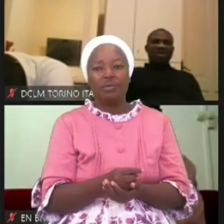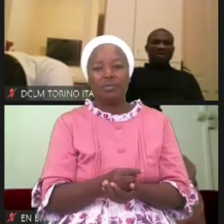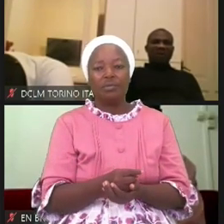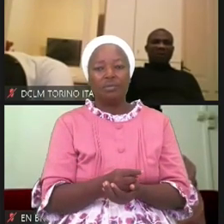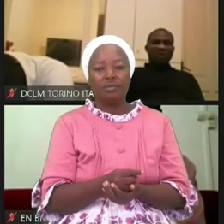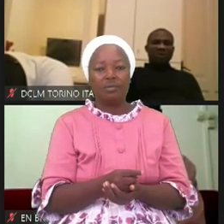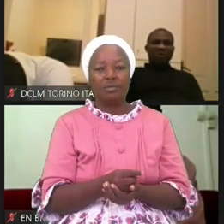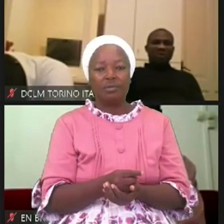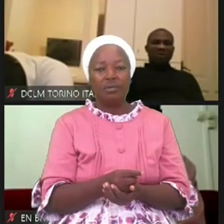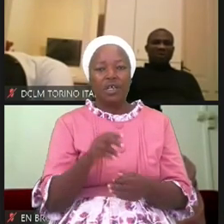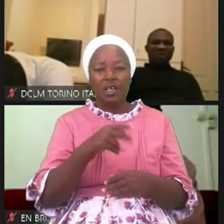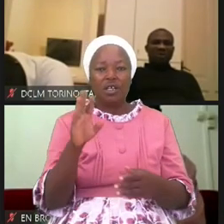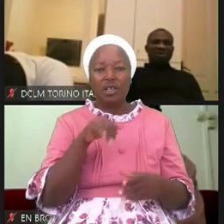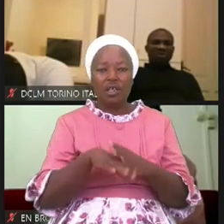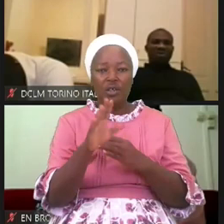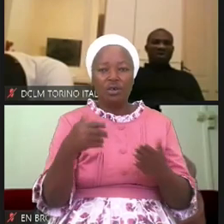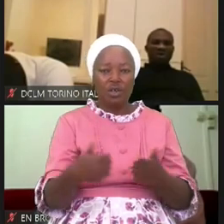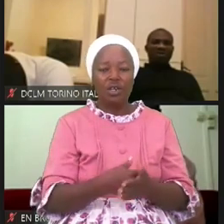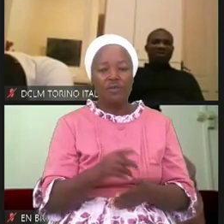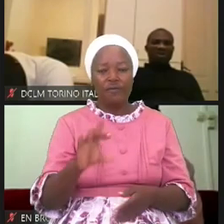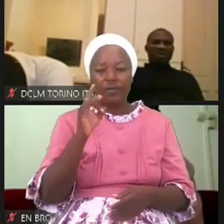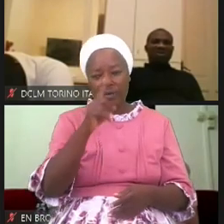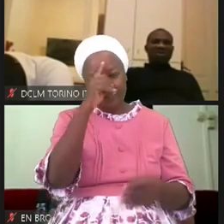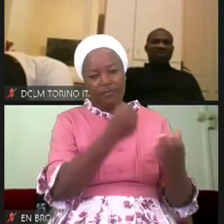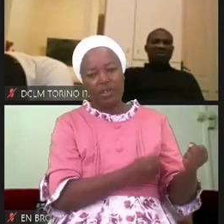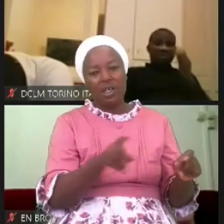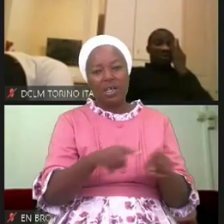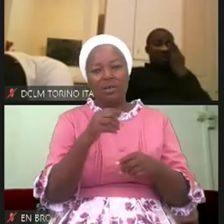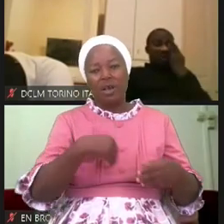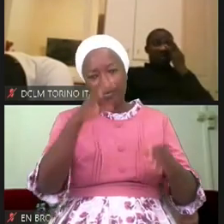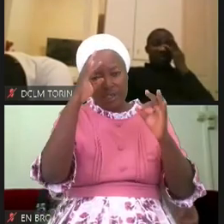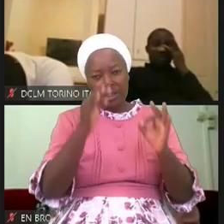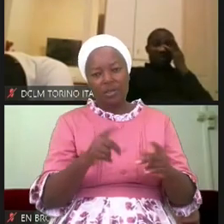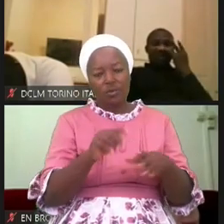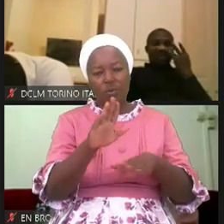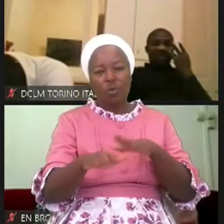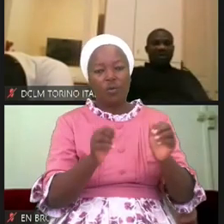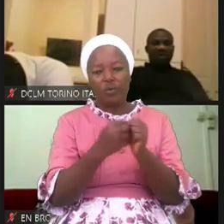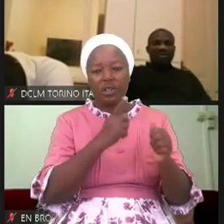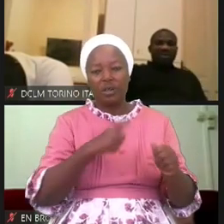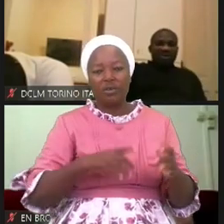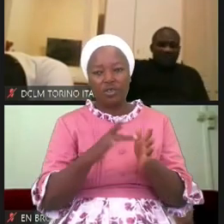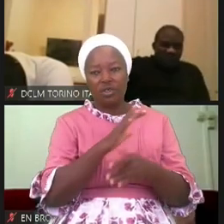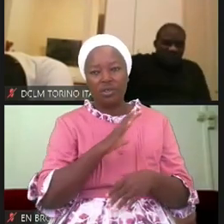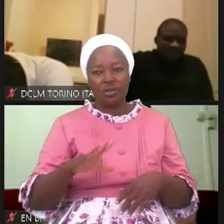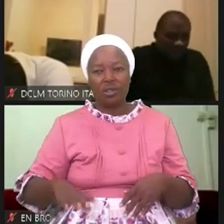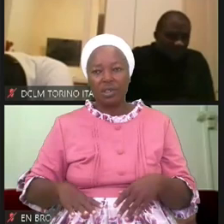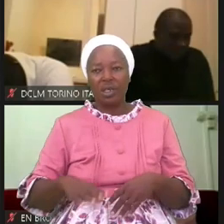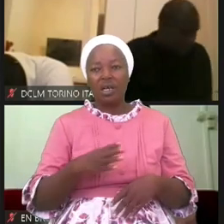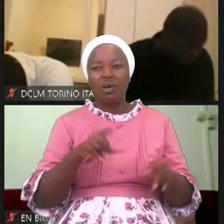walk with the Lord Jesus. Also, if you are listening via the radio